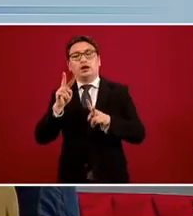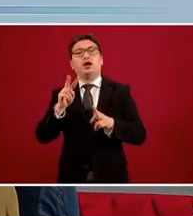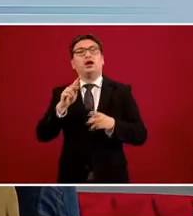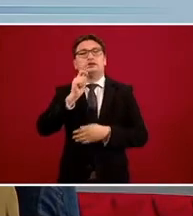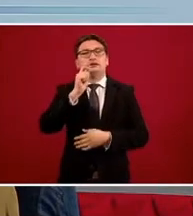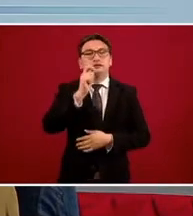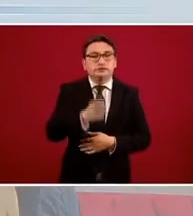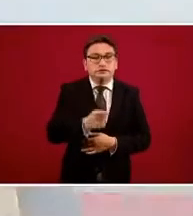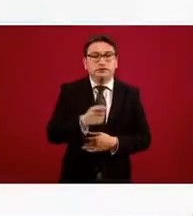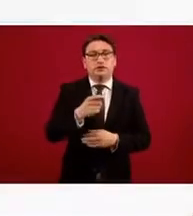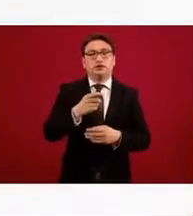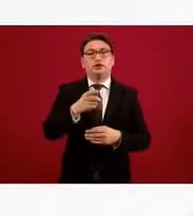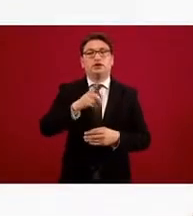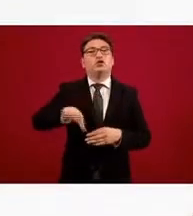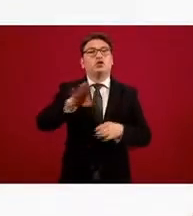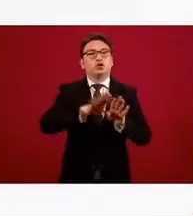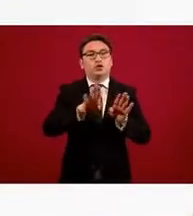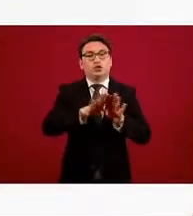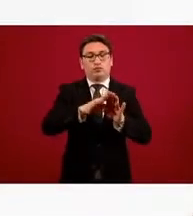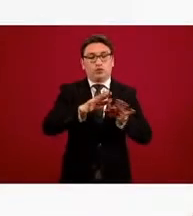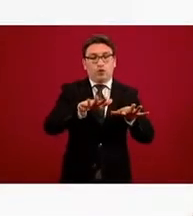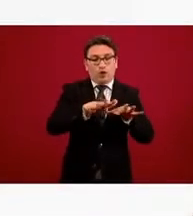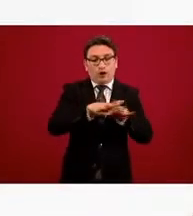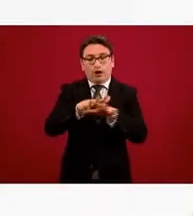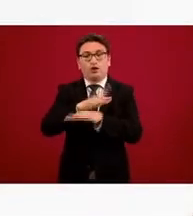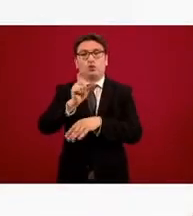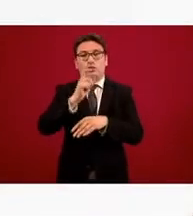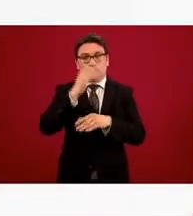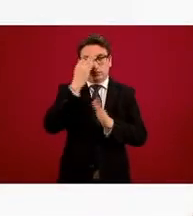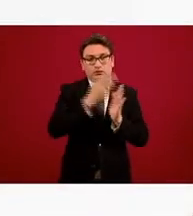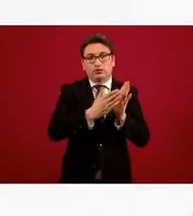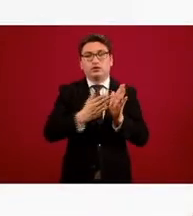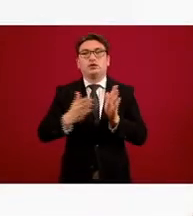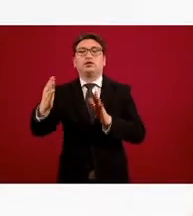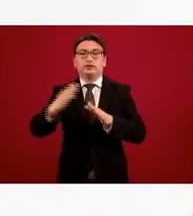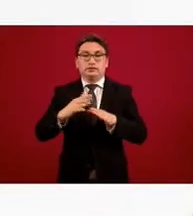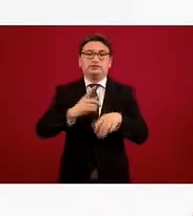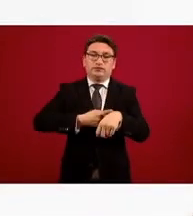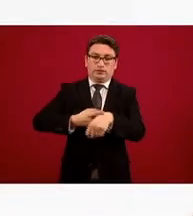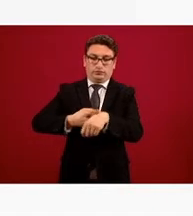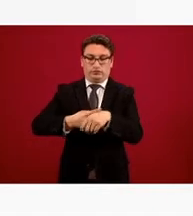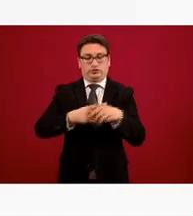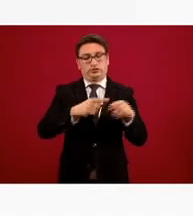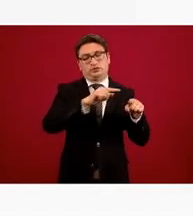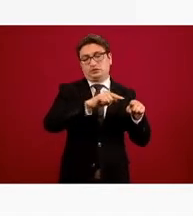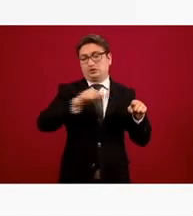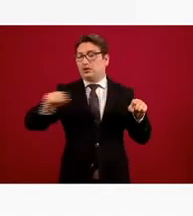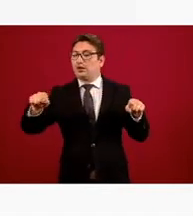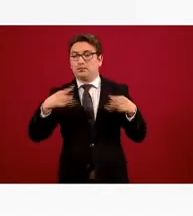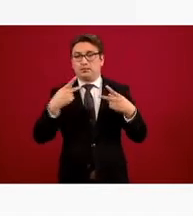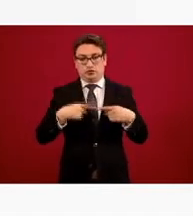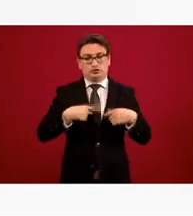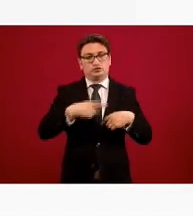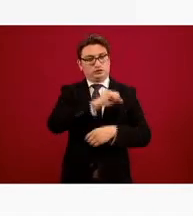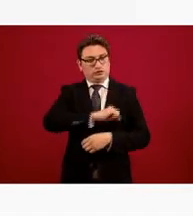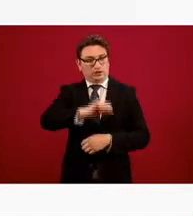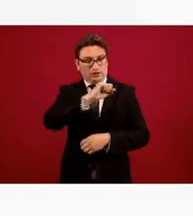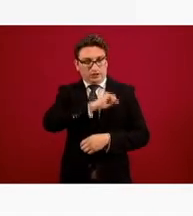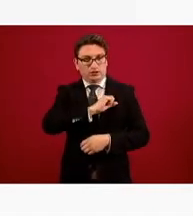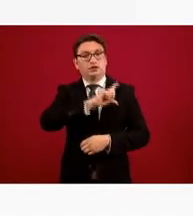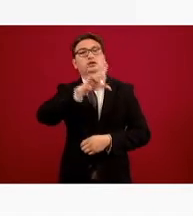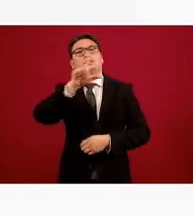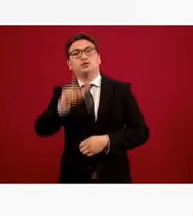curves that we used to present separately, because we want to show you a visual appreciation of the